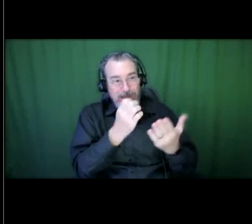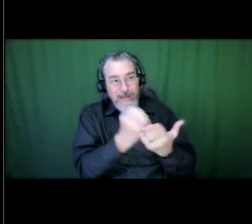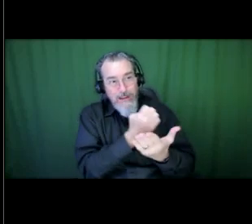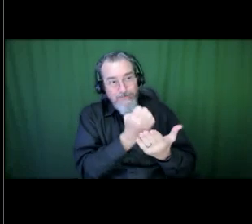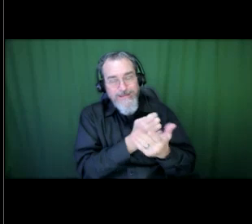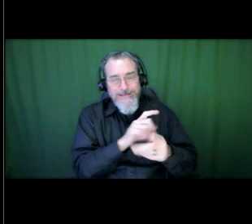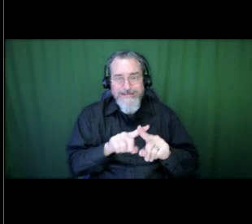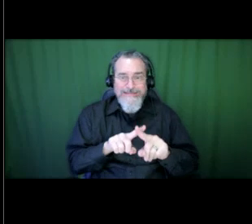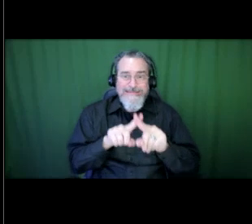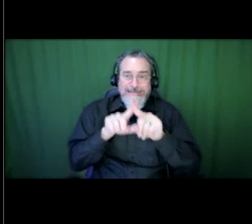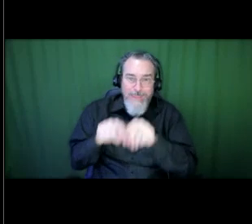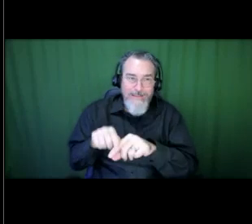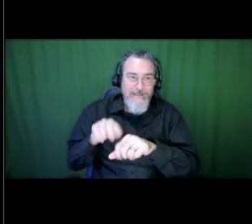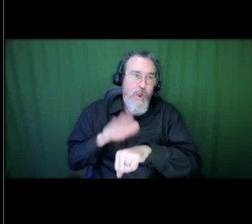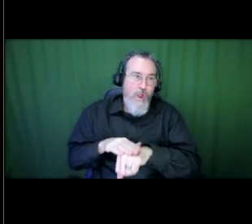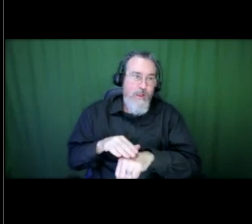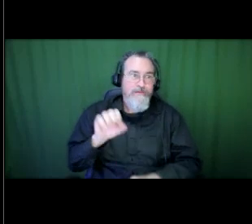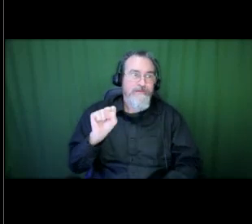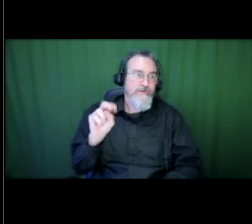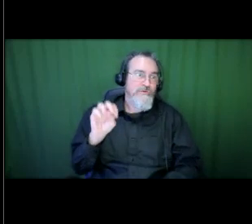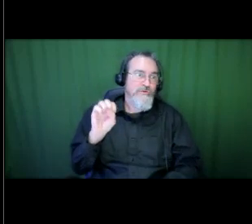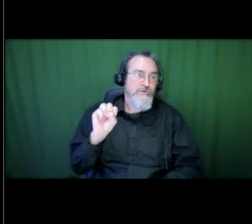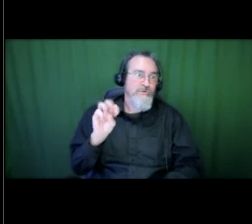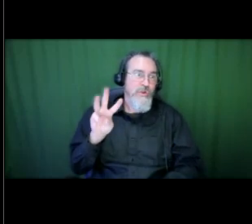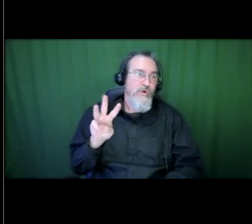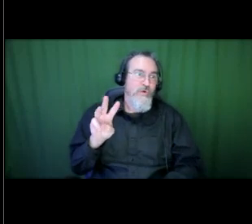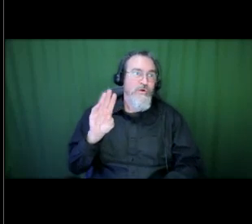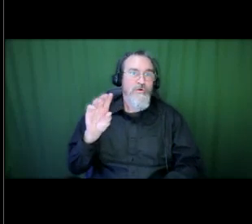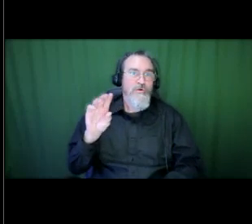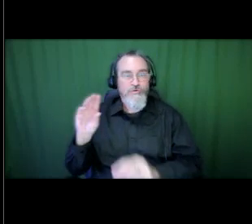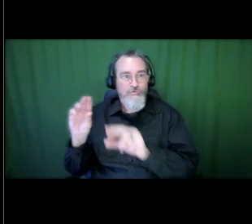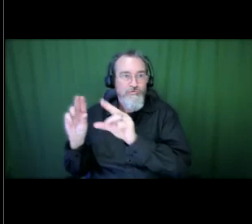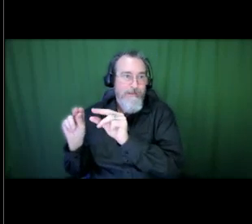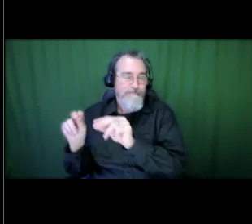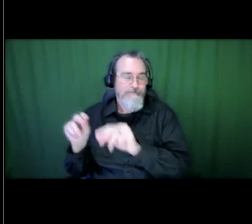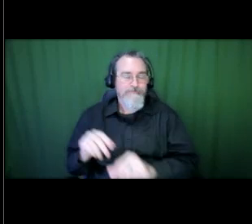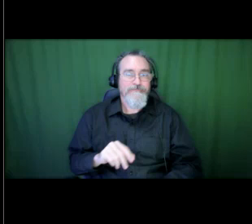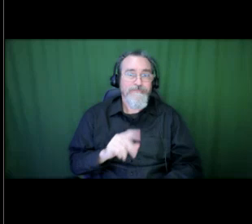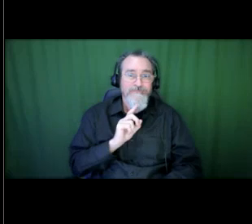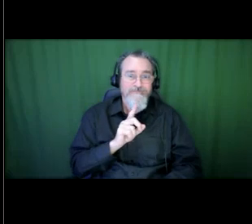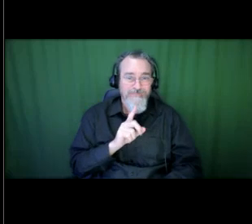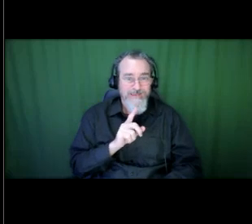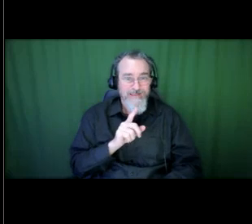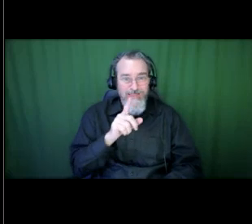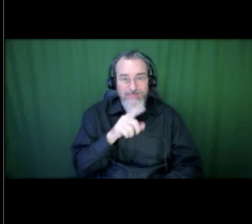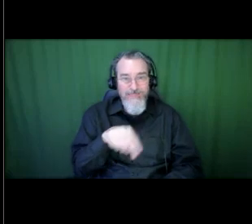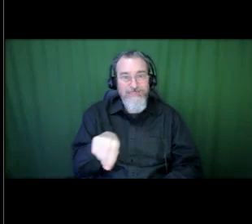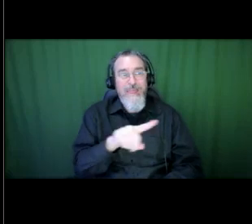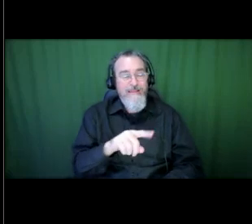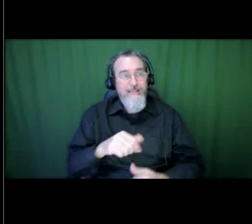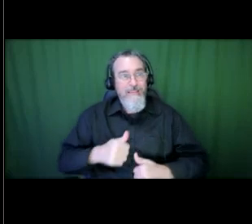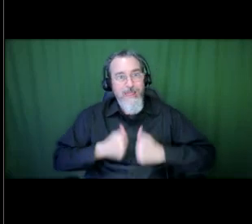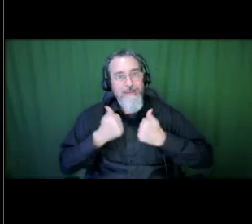90% on the harvest of snow crab. But lastly, I want to note that a subsistence lifestyle in St. Paul is still prevalent. The community relies